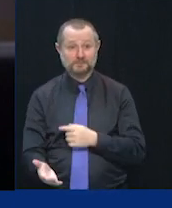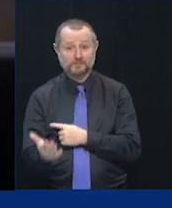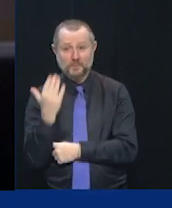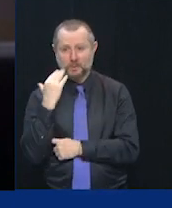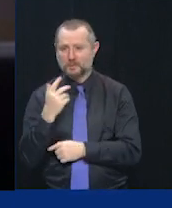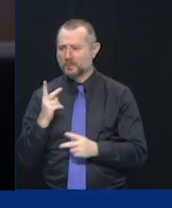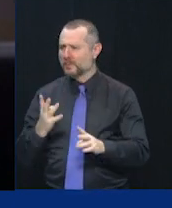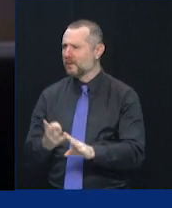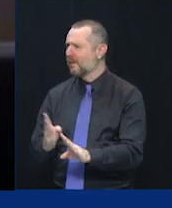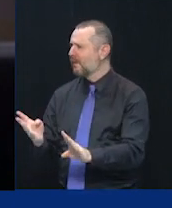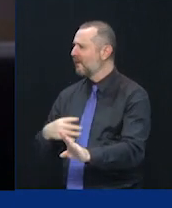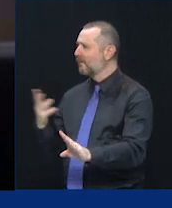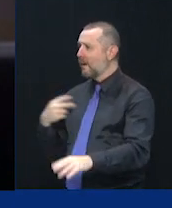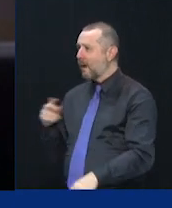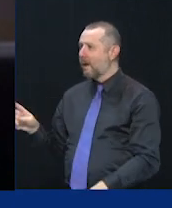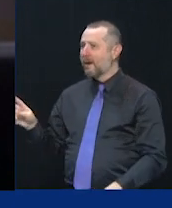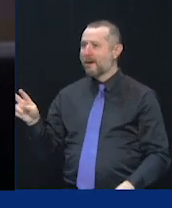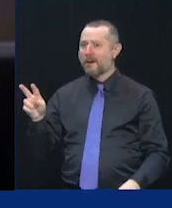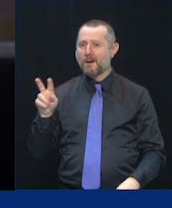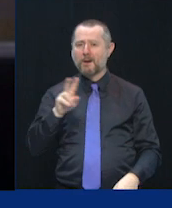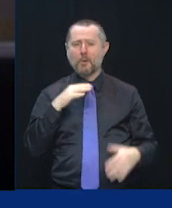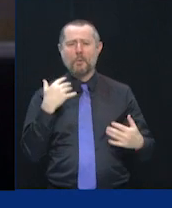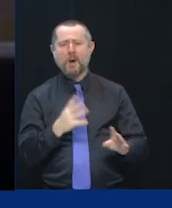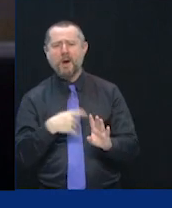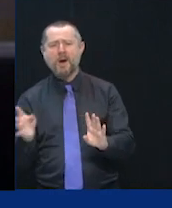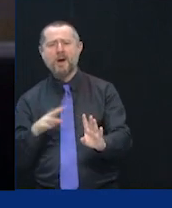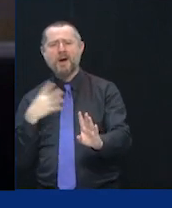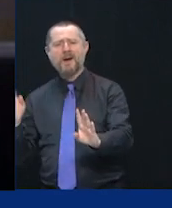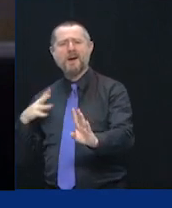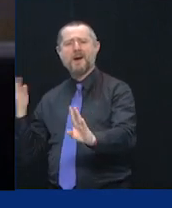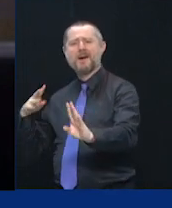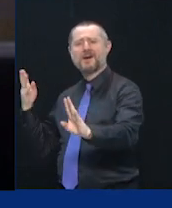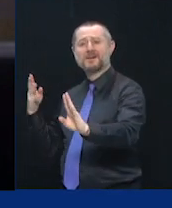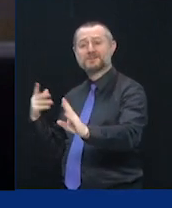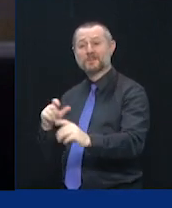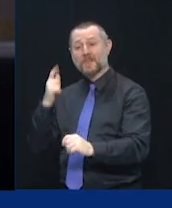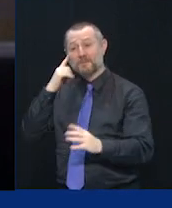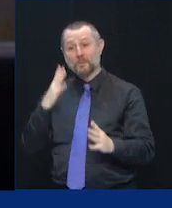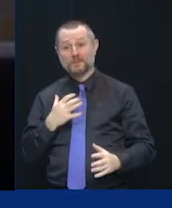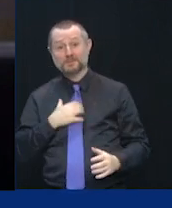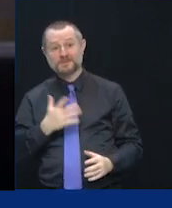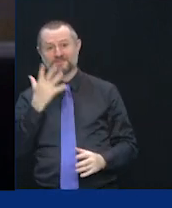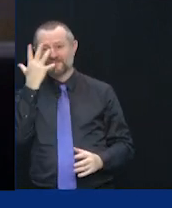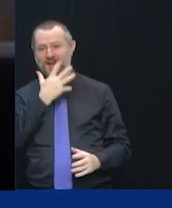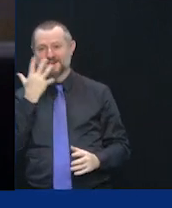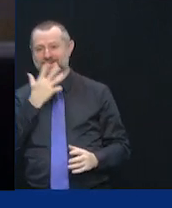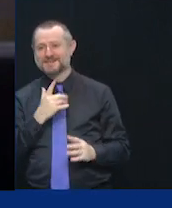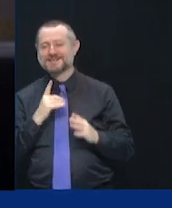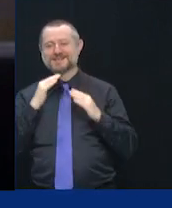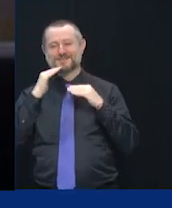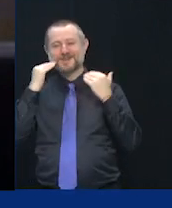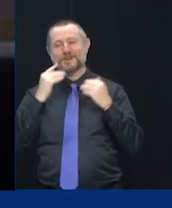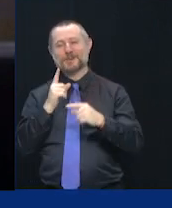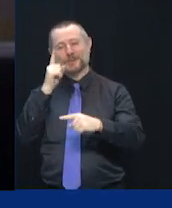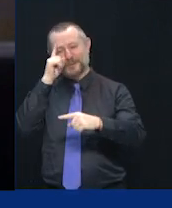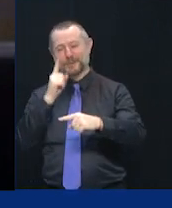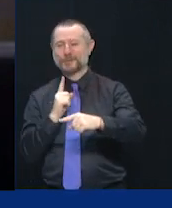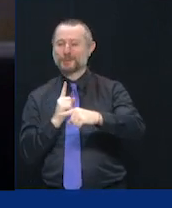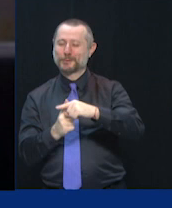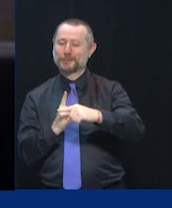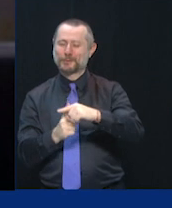there. And Governor, I wish you could see their face because it's hope. We're getting to the end of this. It's hope. And